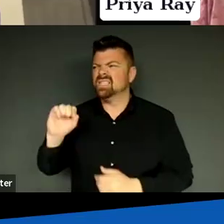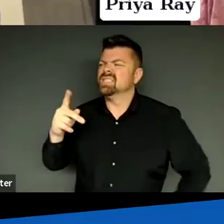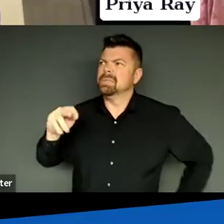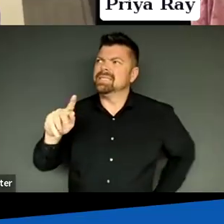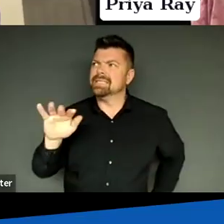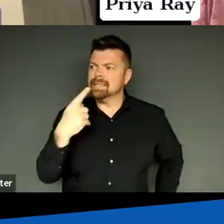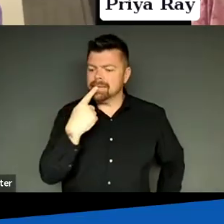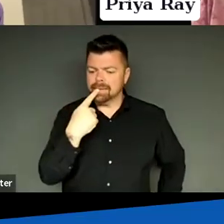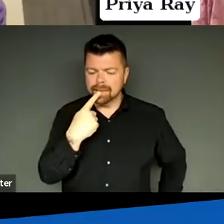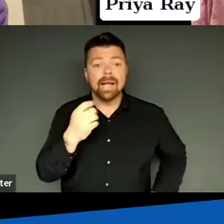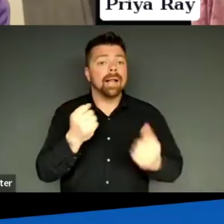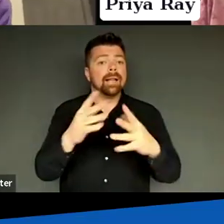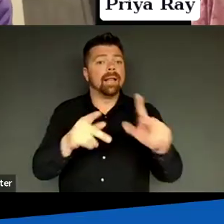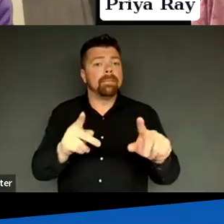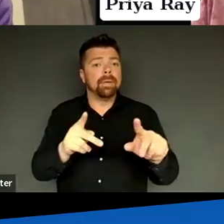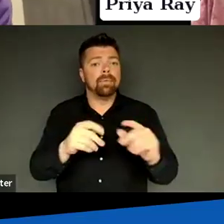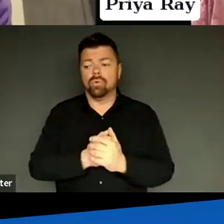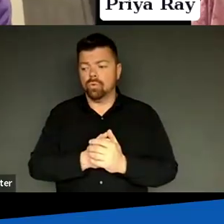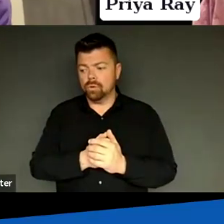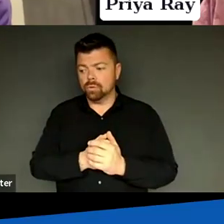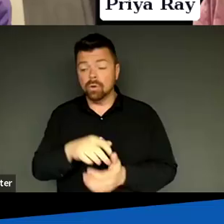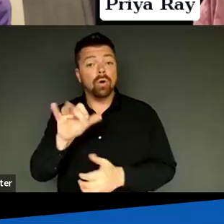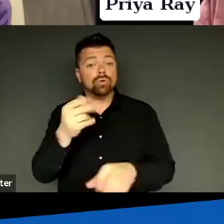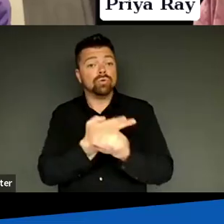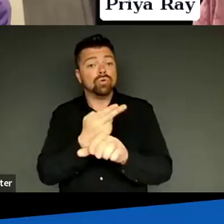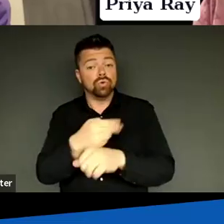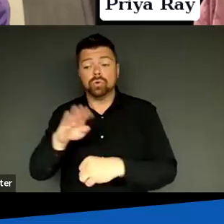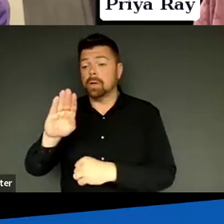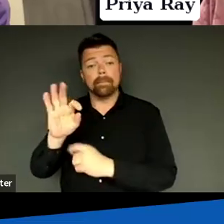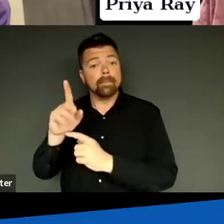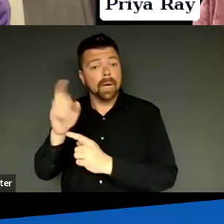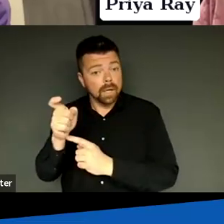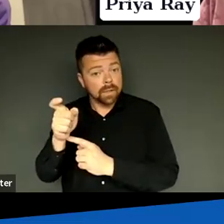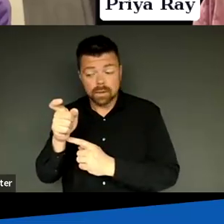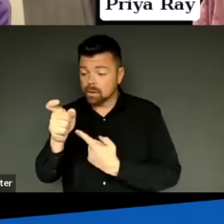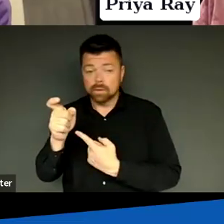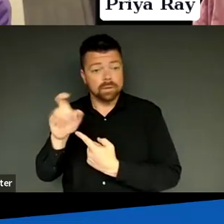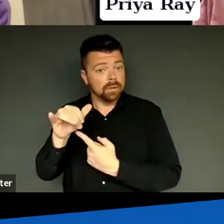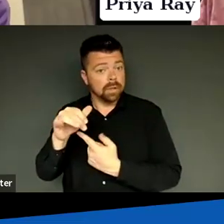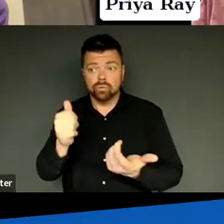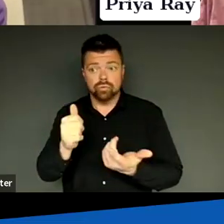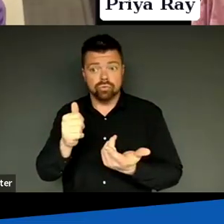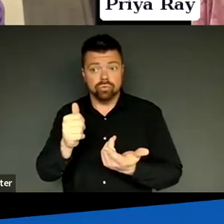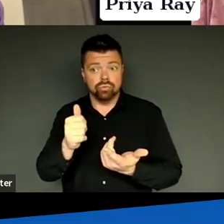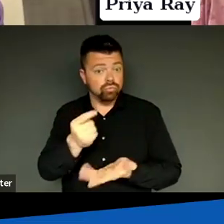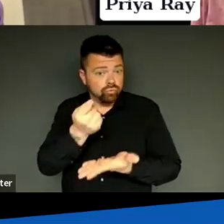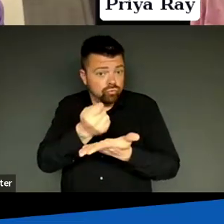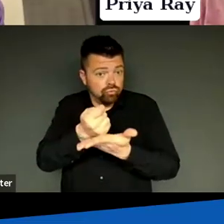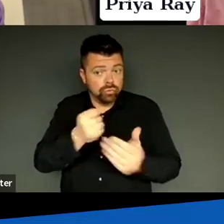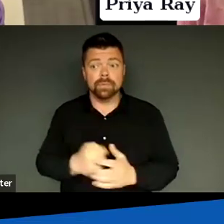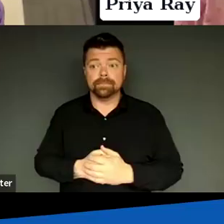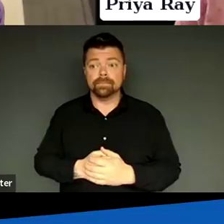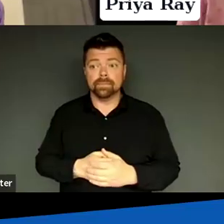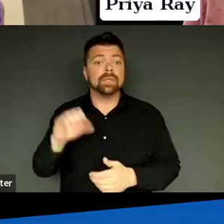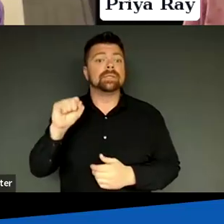A lot of people actually is also using Botox for spasticity. Right. I Right. have a friend right now